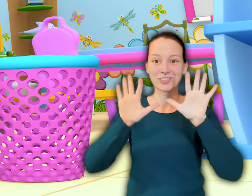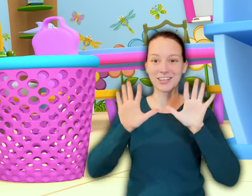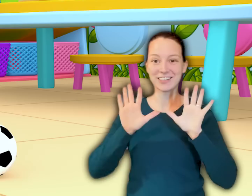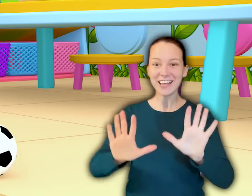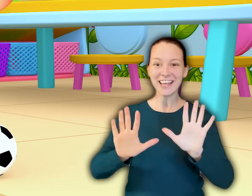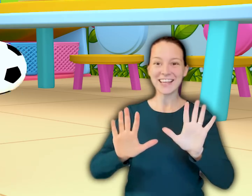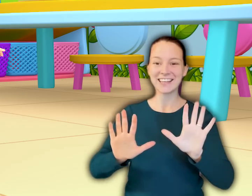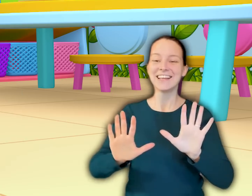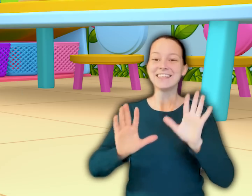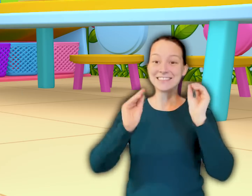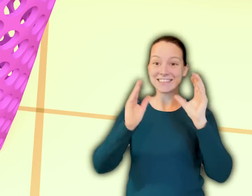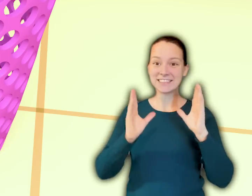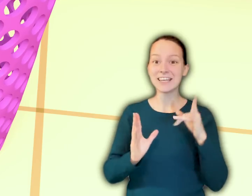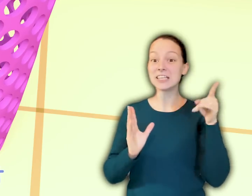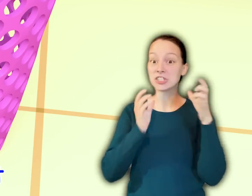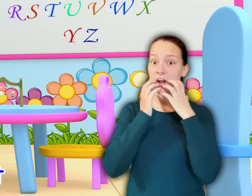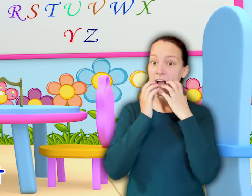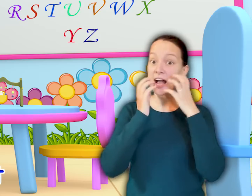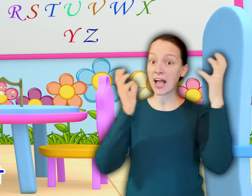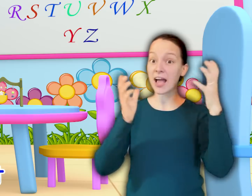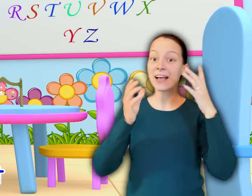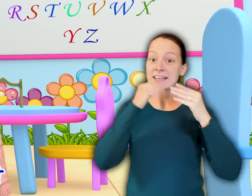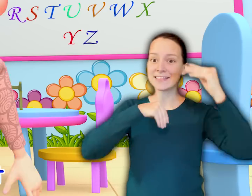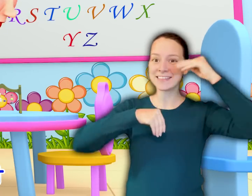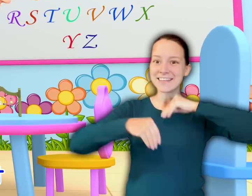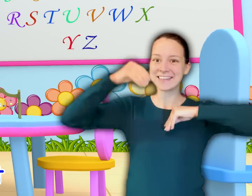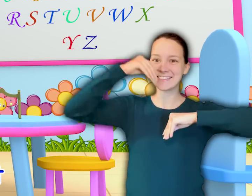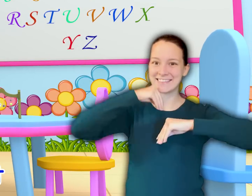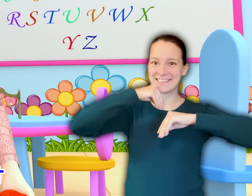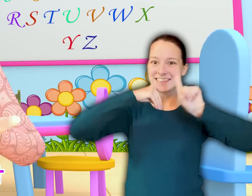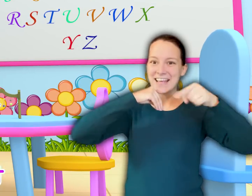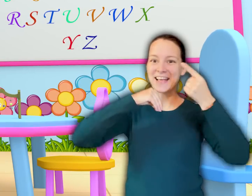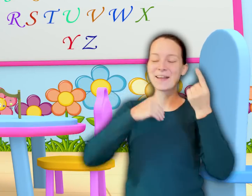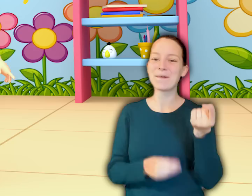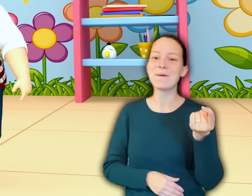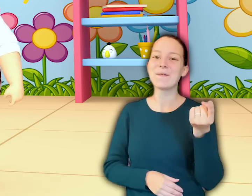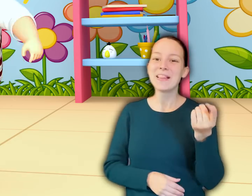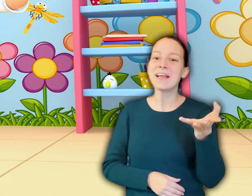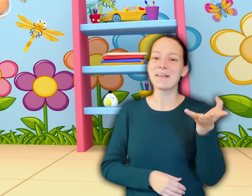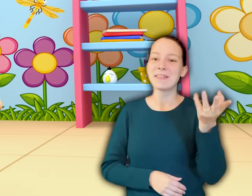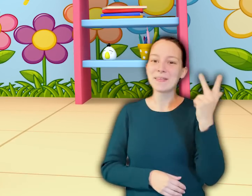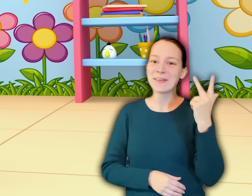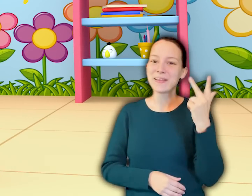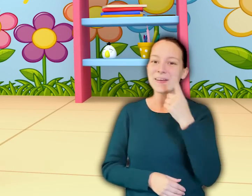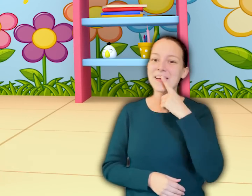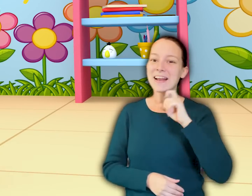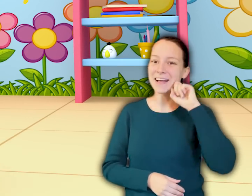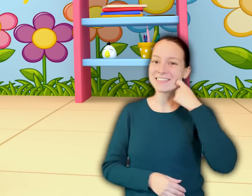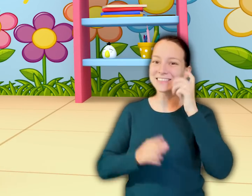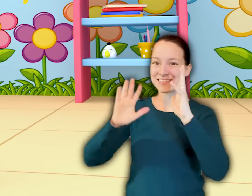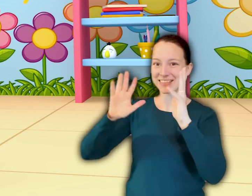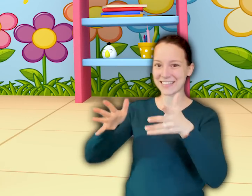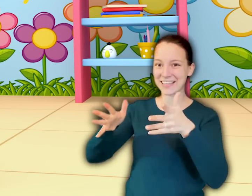and alsoo great teacher cried loud eat eat eat and only three